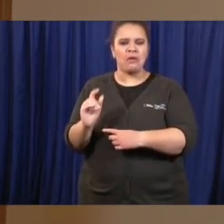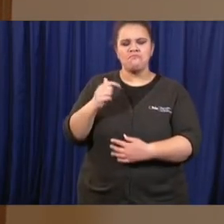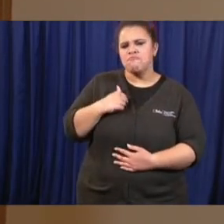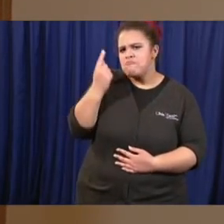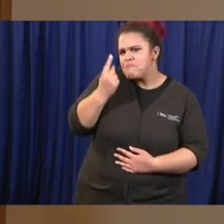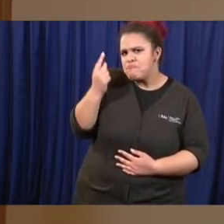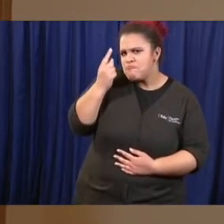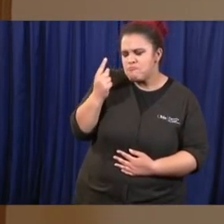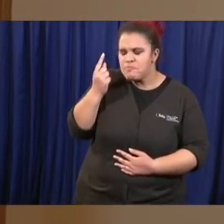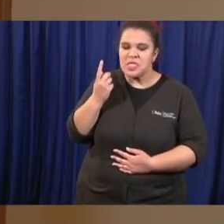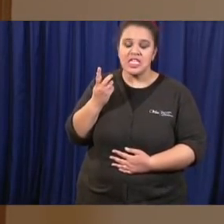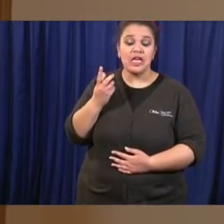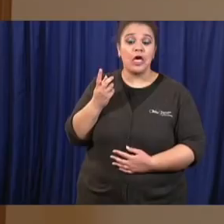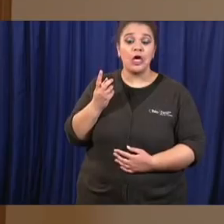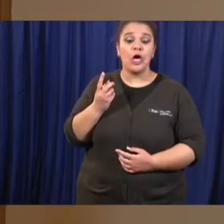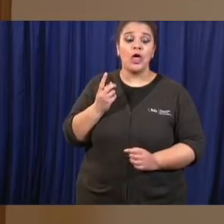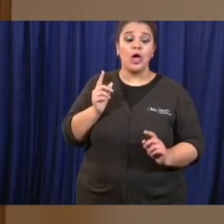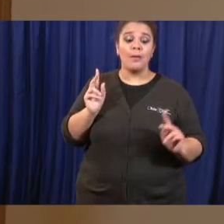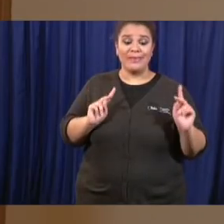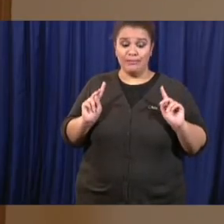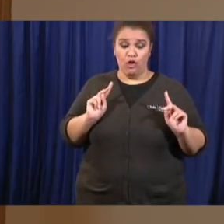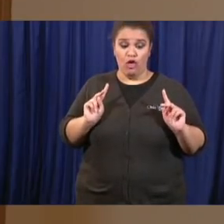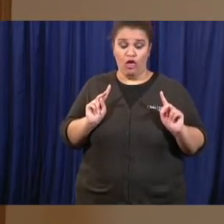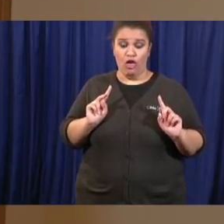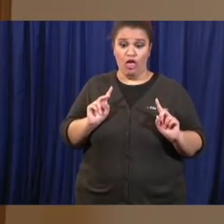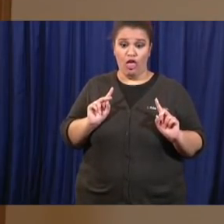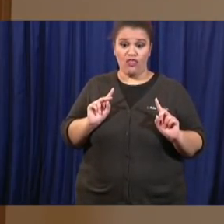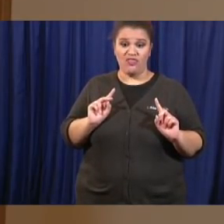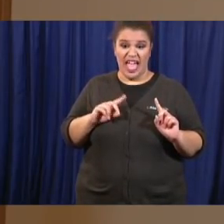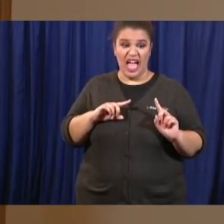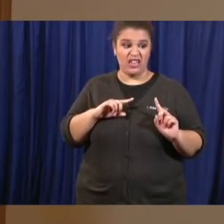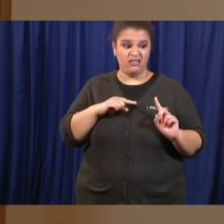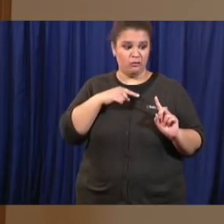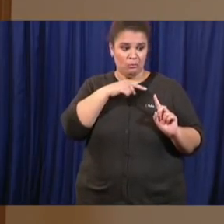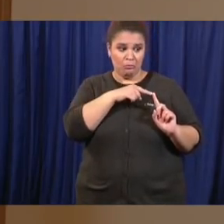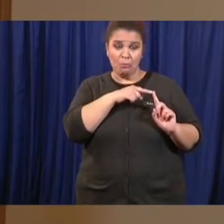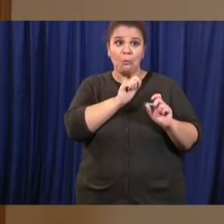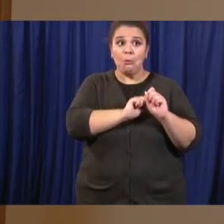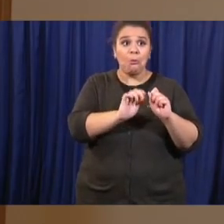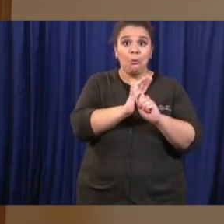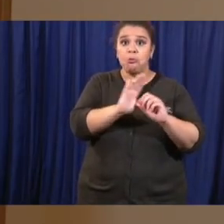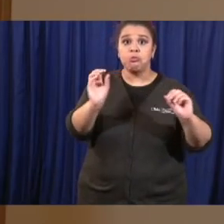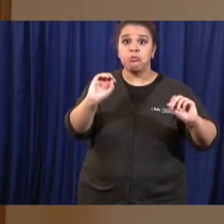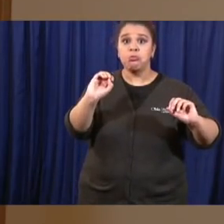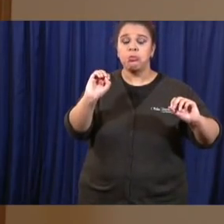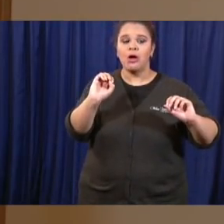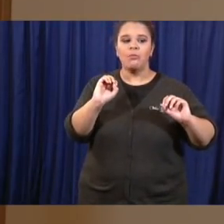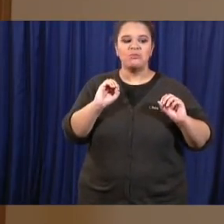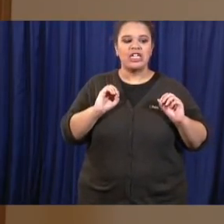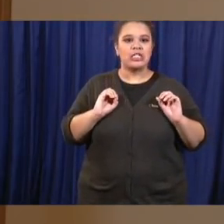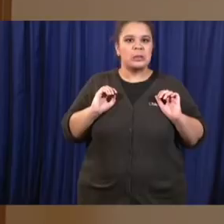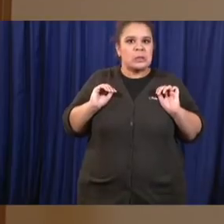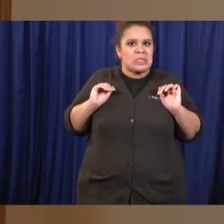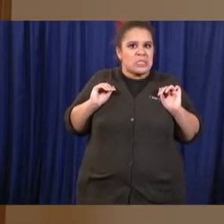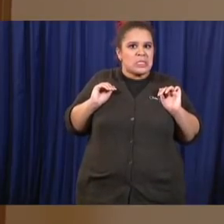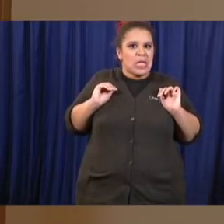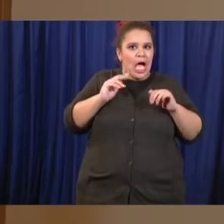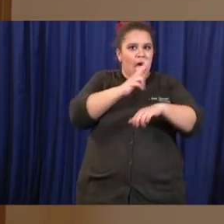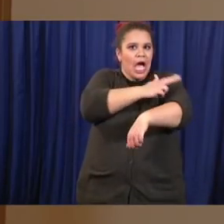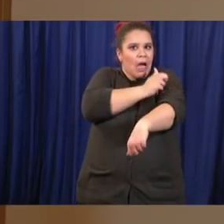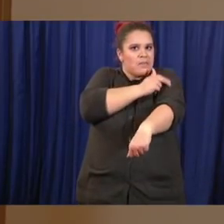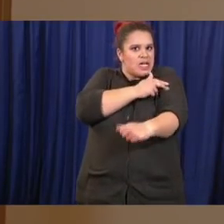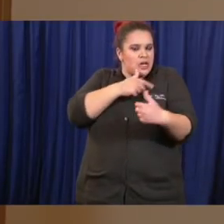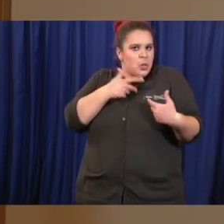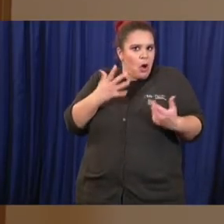people without COVID issues are afraid to go to the hospital or not getting needed hospital care? And do you have a sense